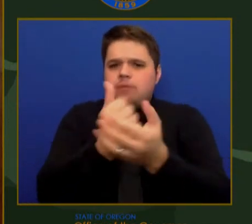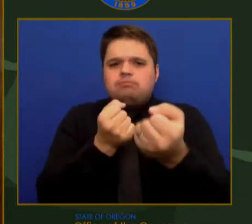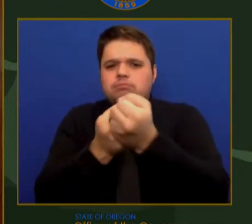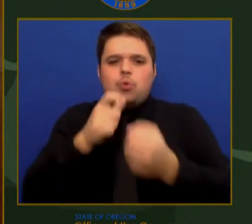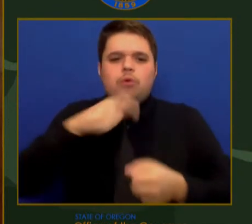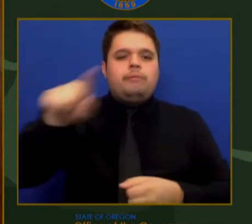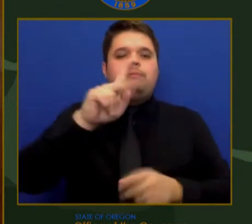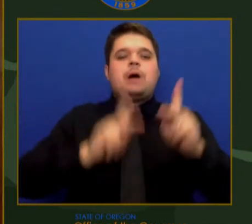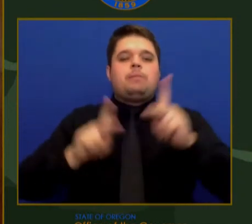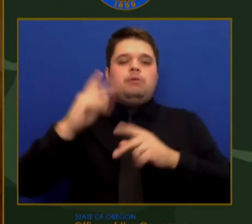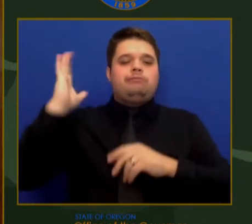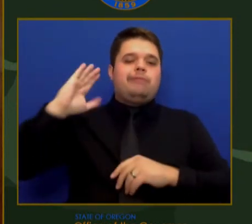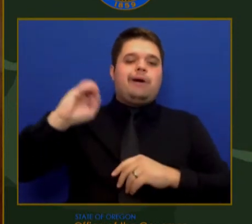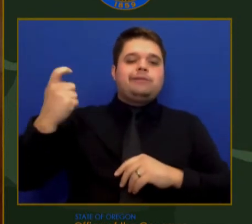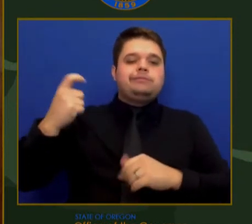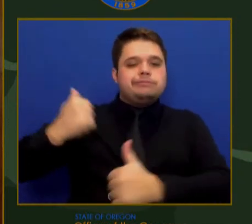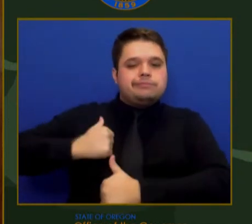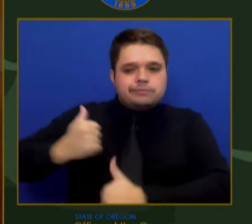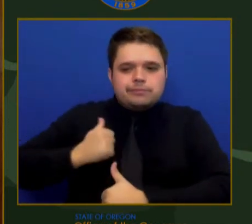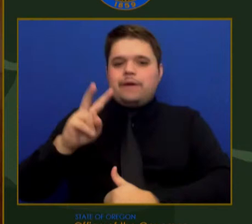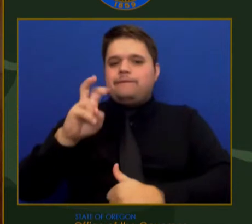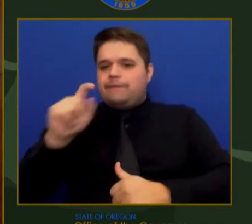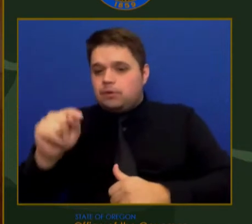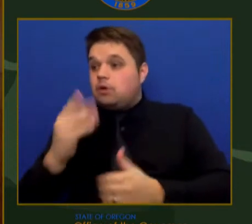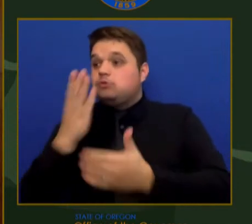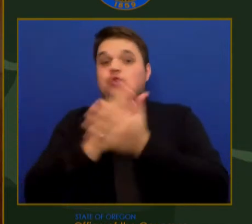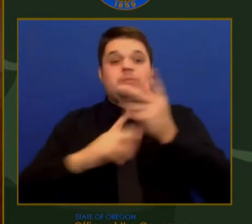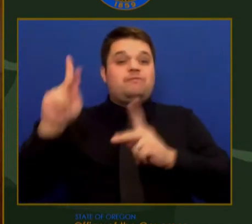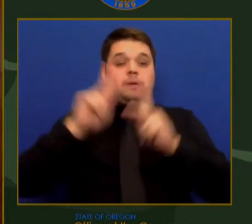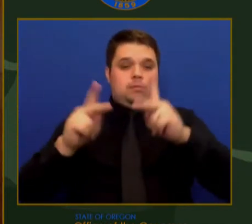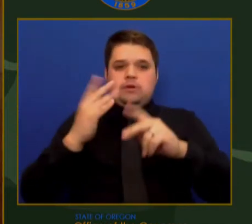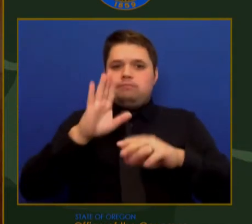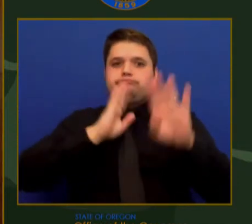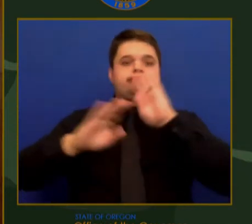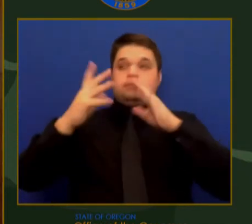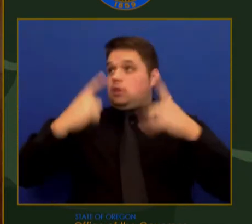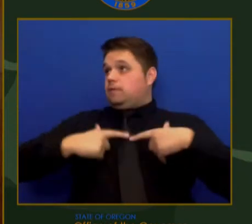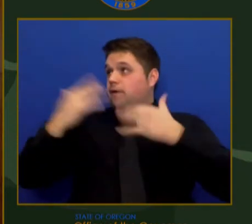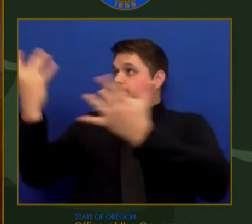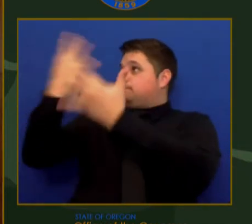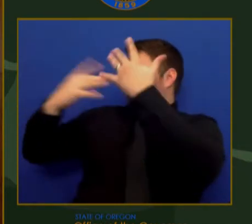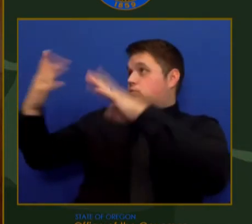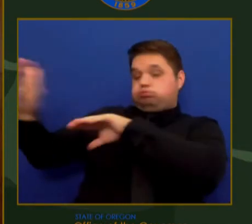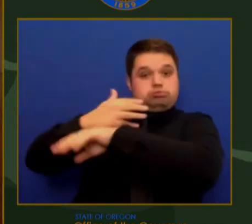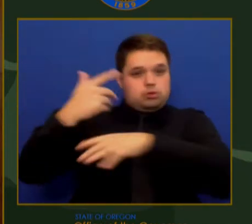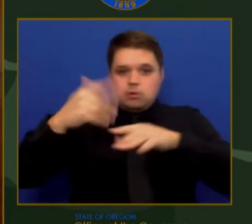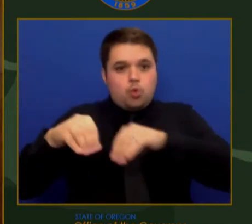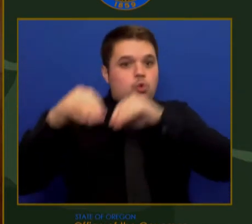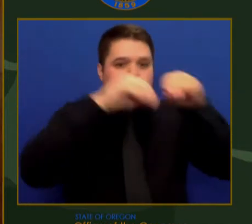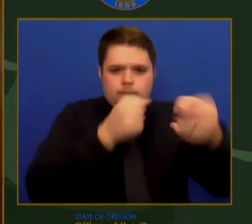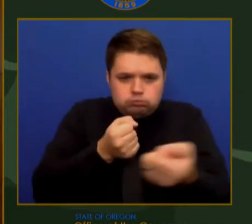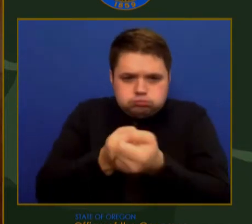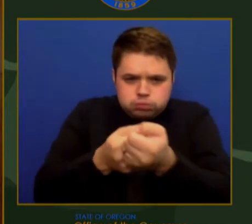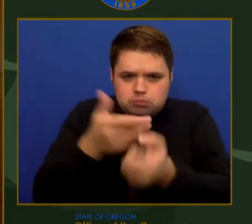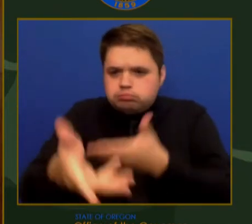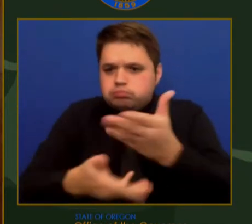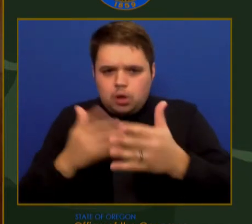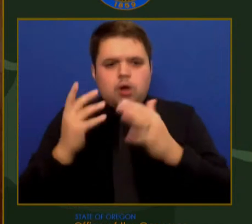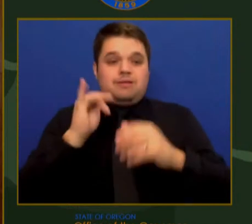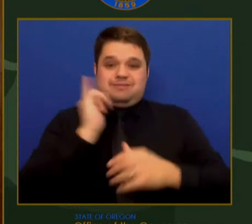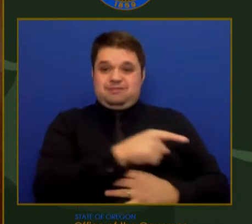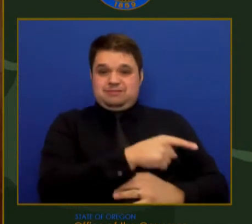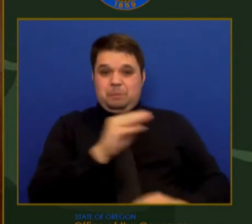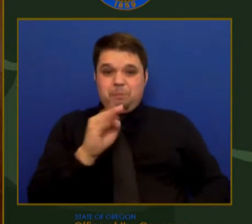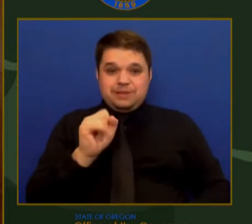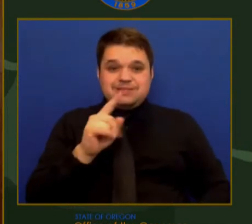Lake counties. As we make investments in housing and services to prevent homelessness, we're investing